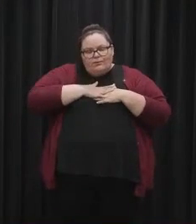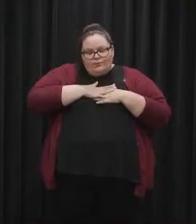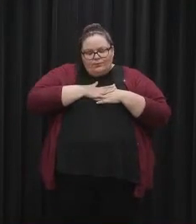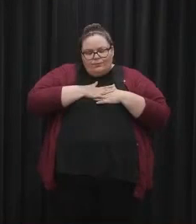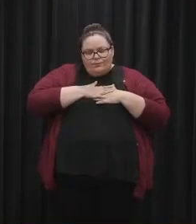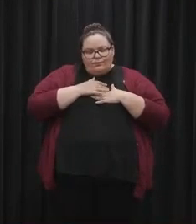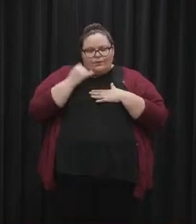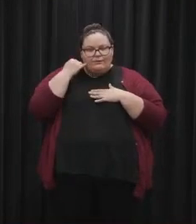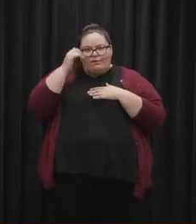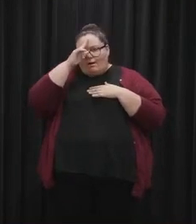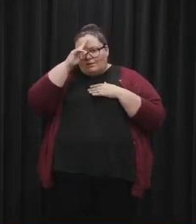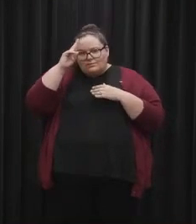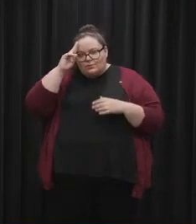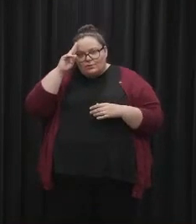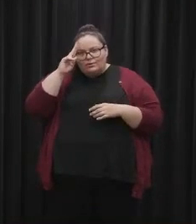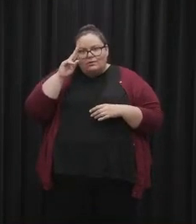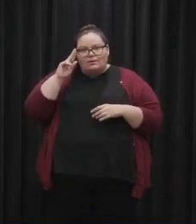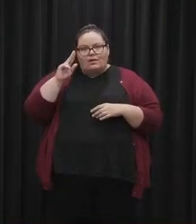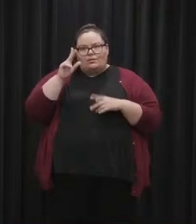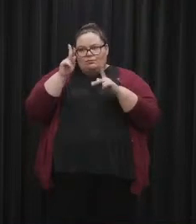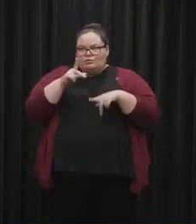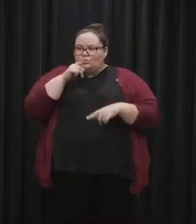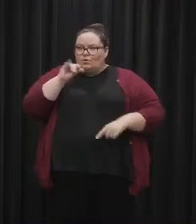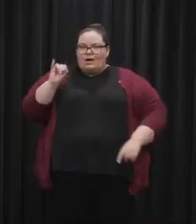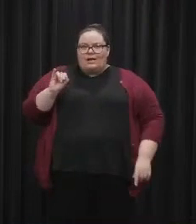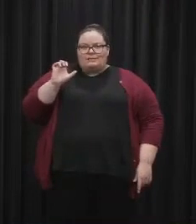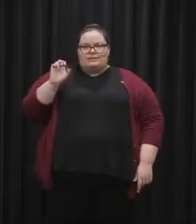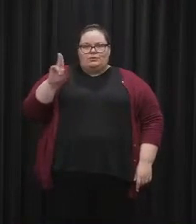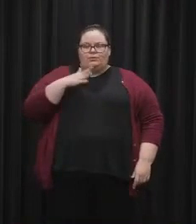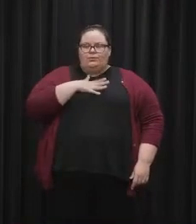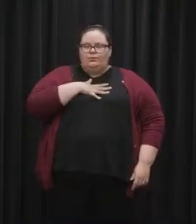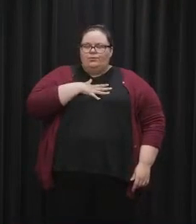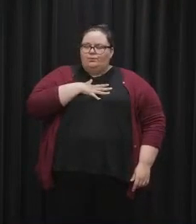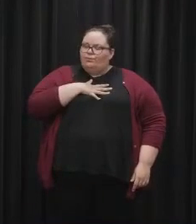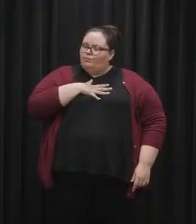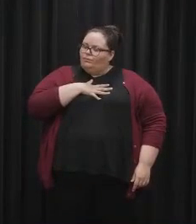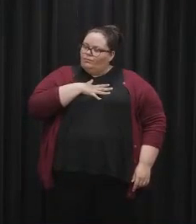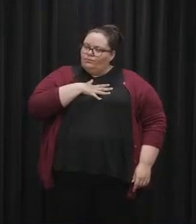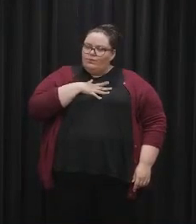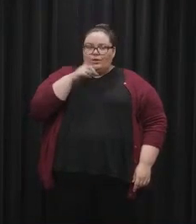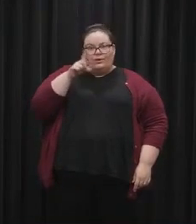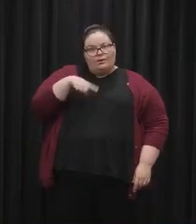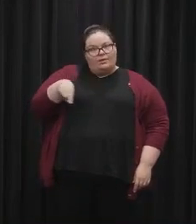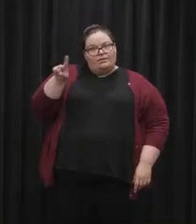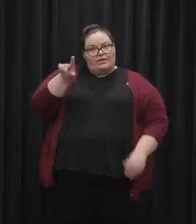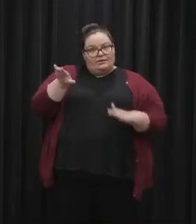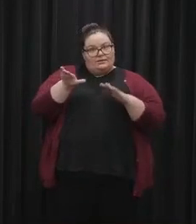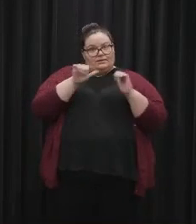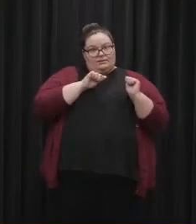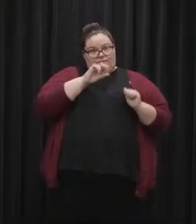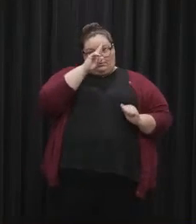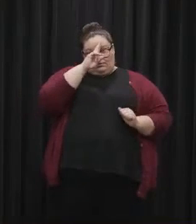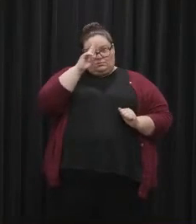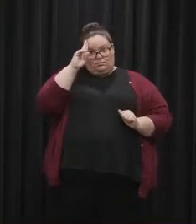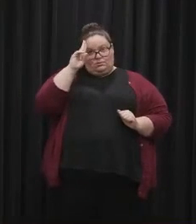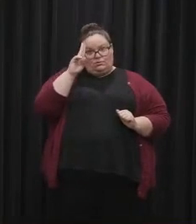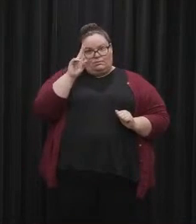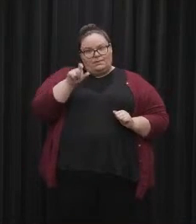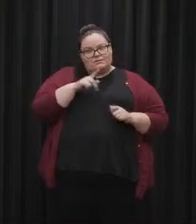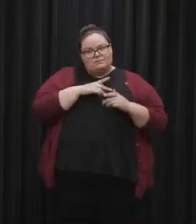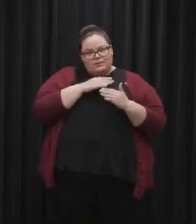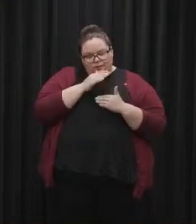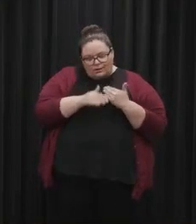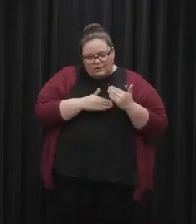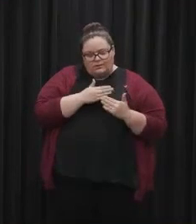out to the folks who are in hospital, and especially the individual in intensive care. But when those folks come out of hospital, we've got to be